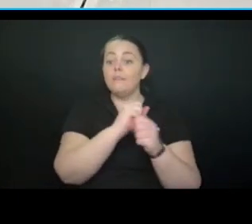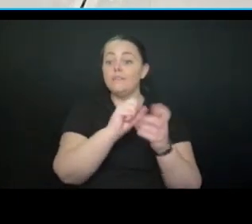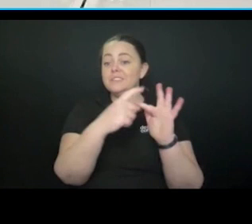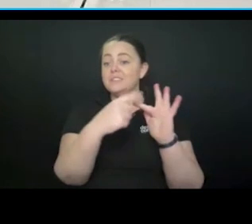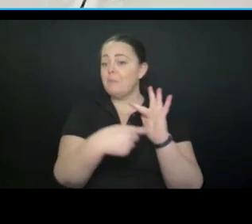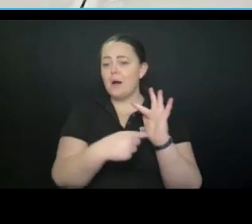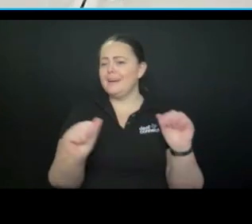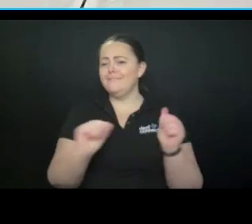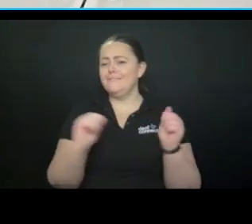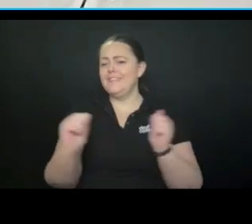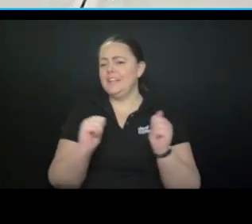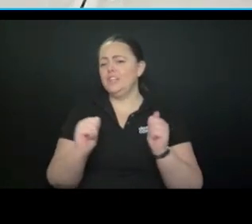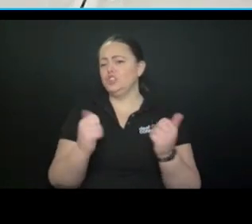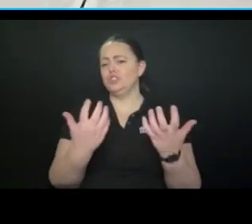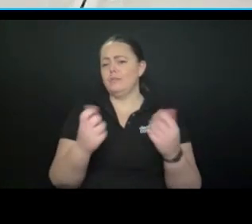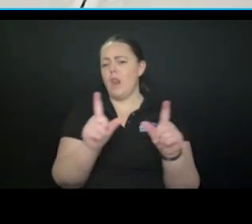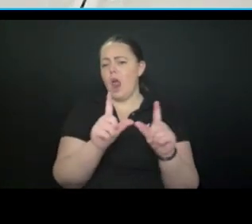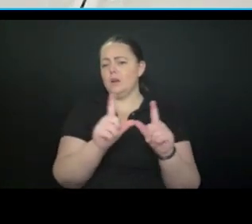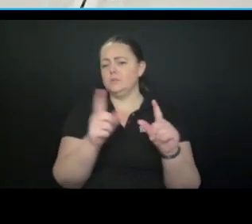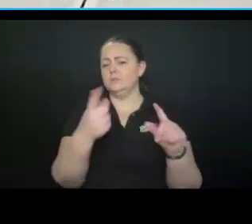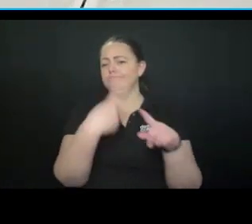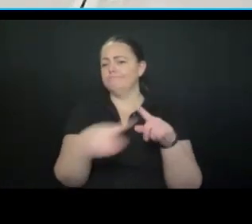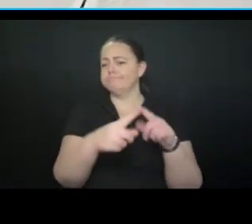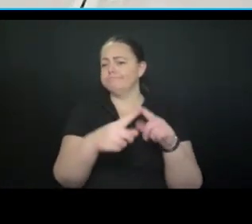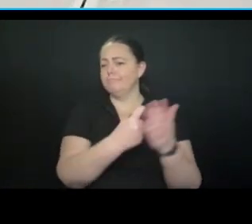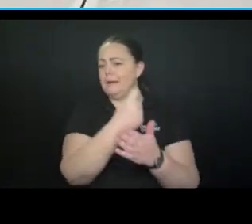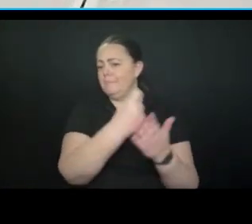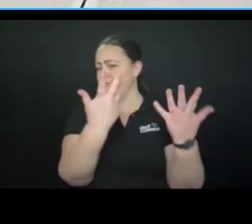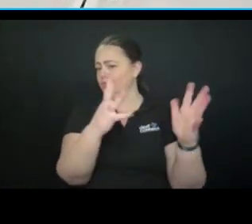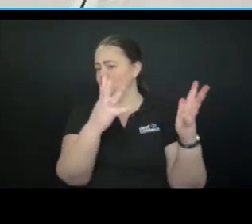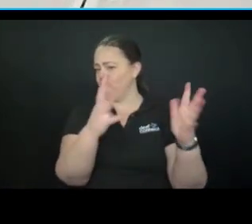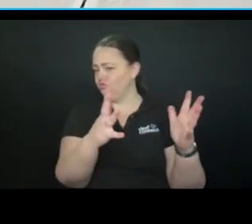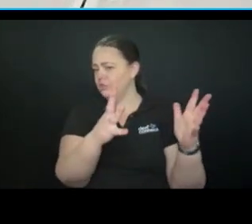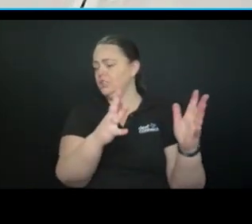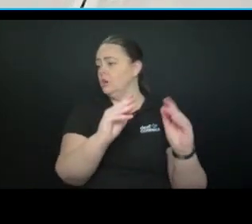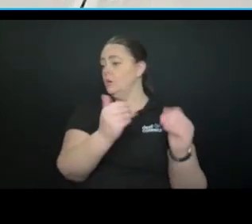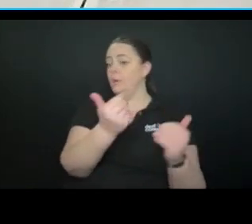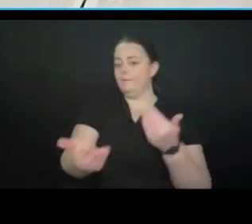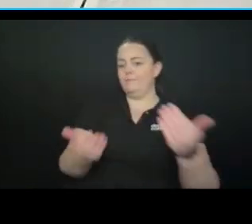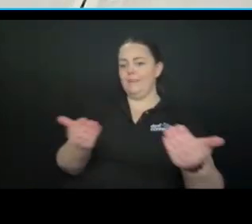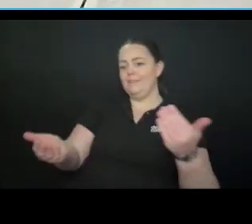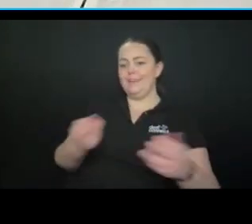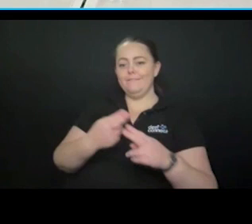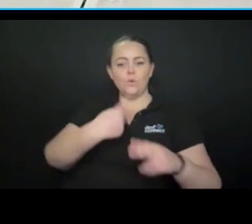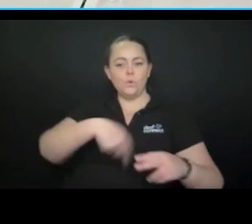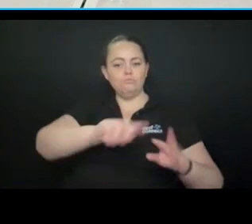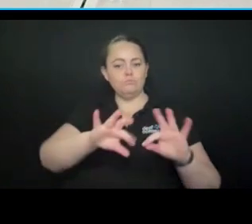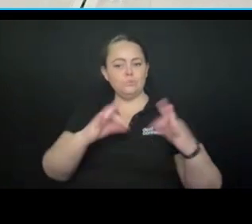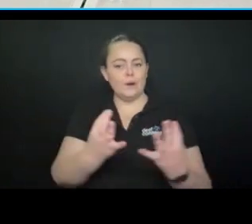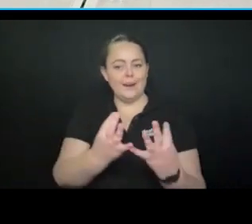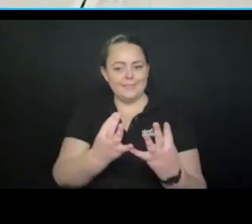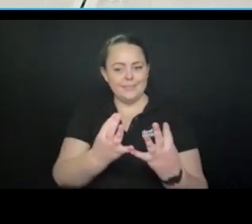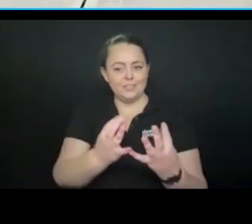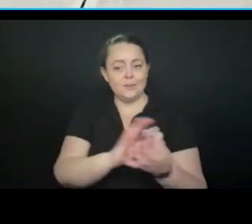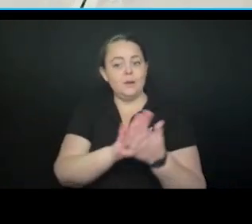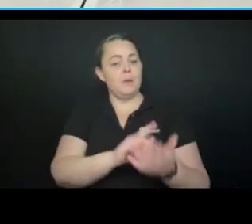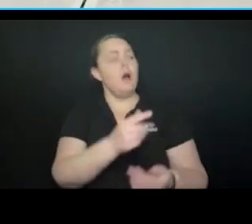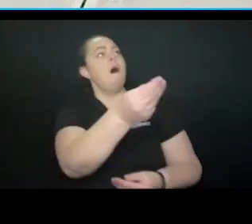non-commercial use by residential or approved providers of residential aged care in order to comply with QI